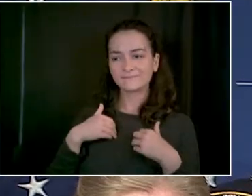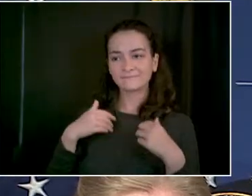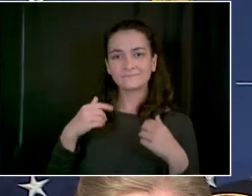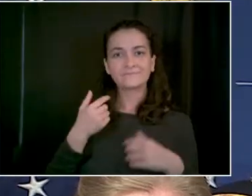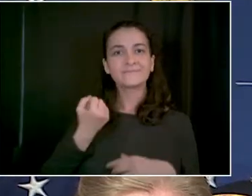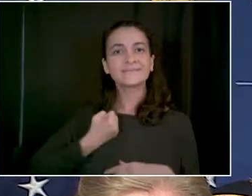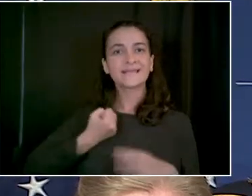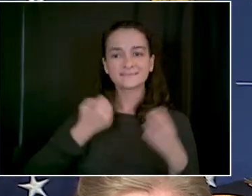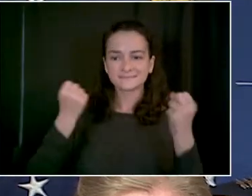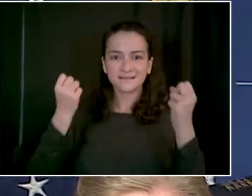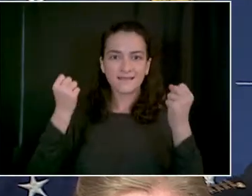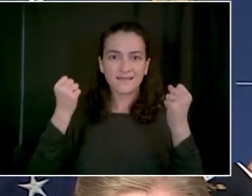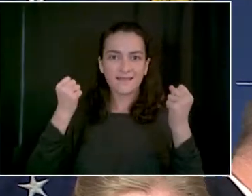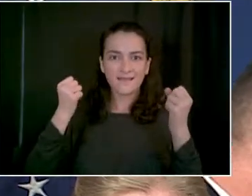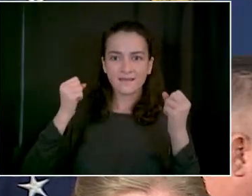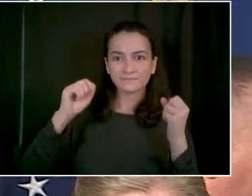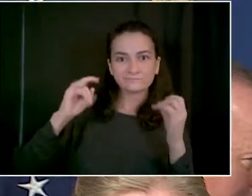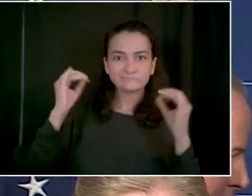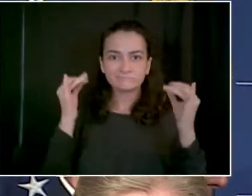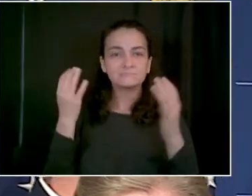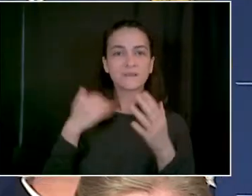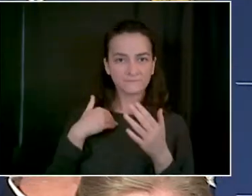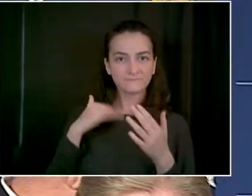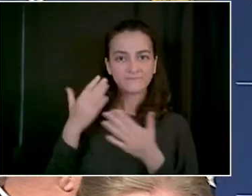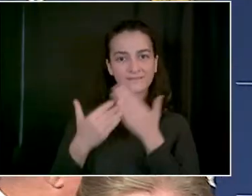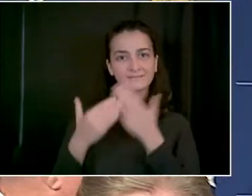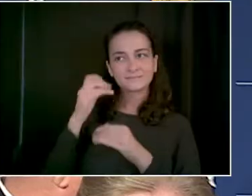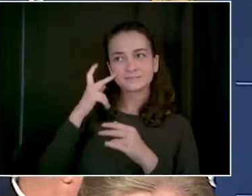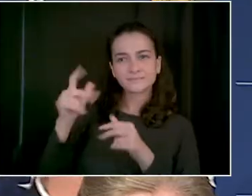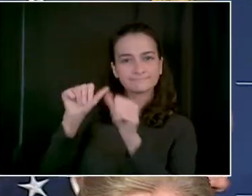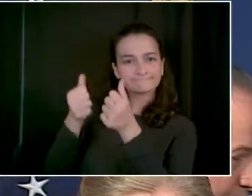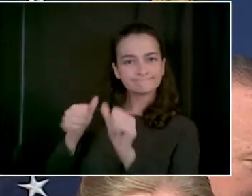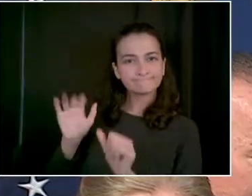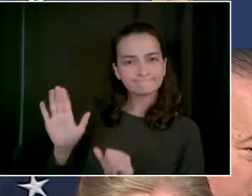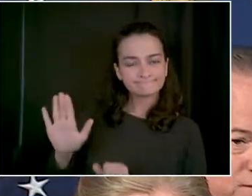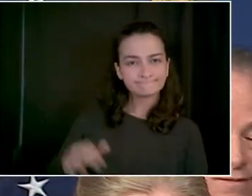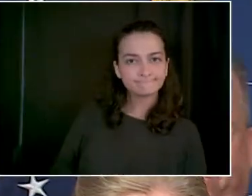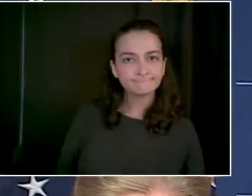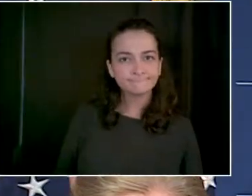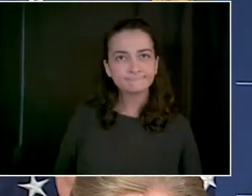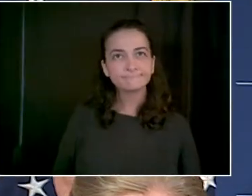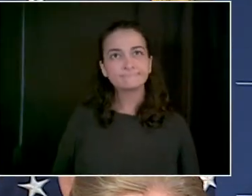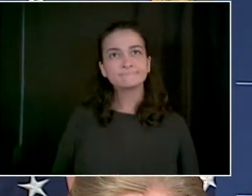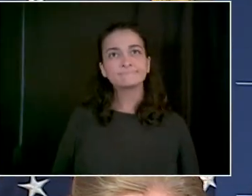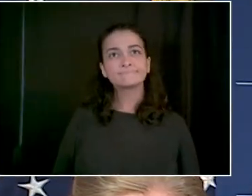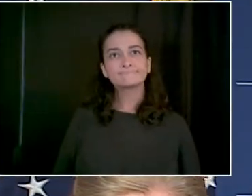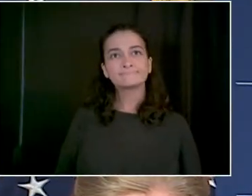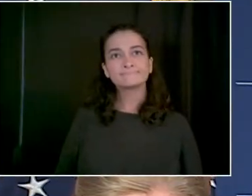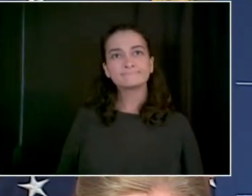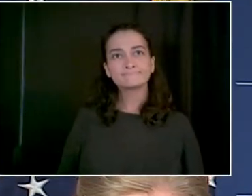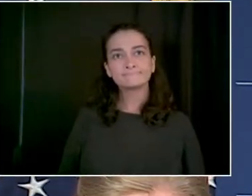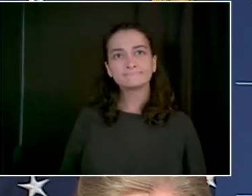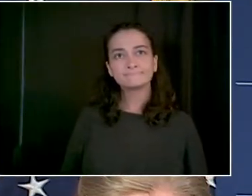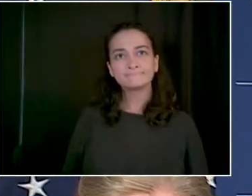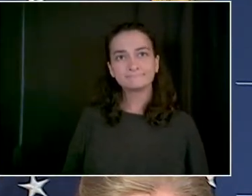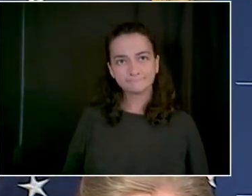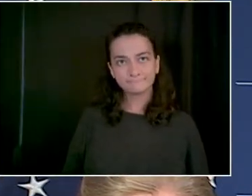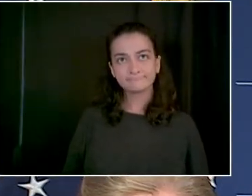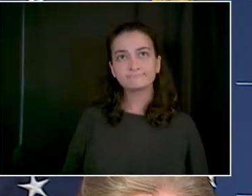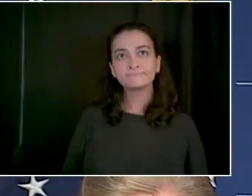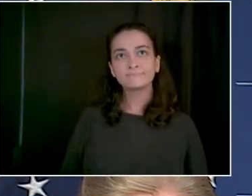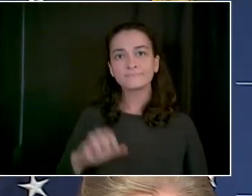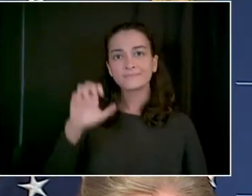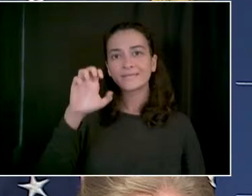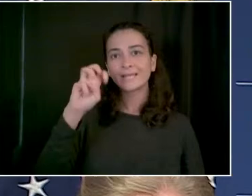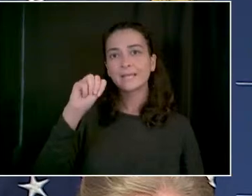on social media. They're very, very big into posting firearms. We can show still after still after still of them